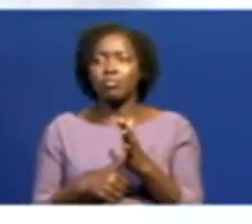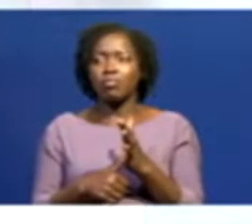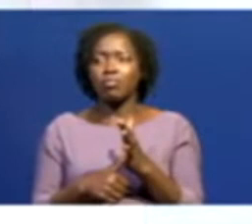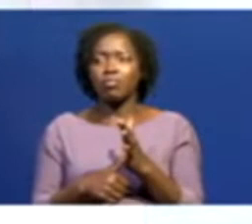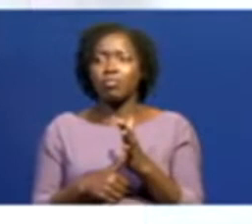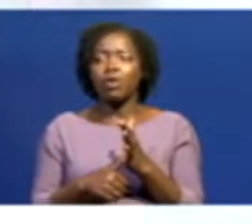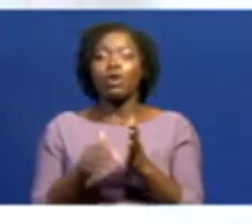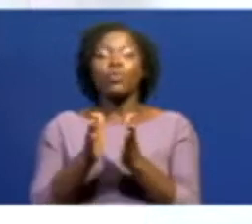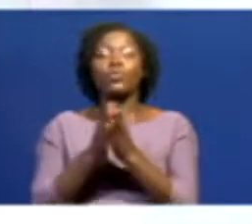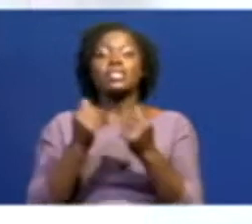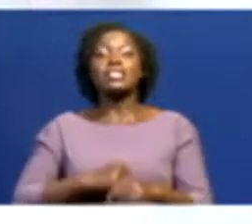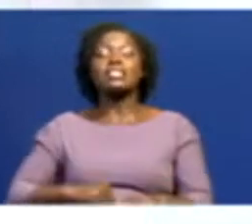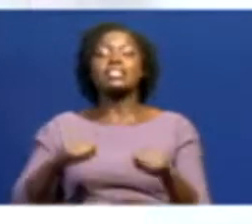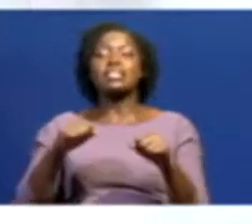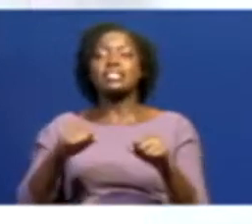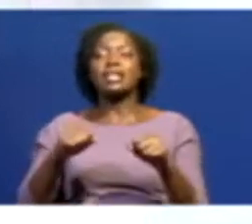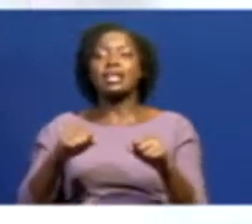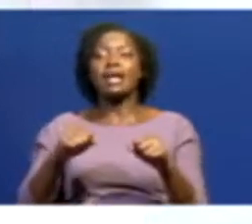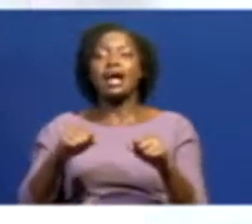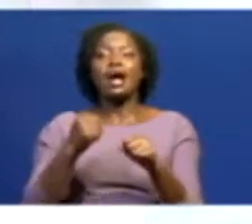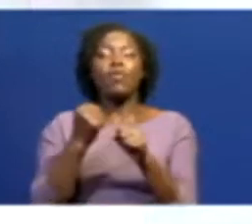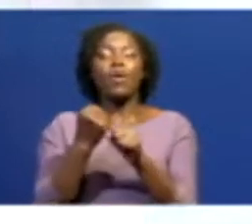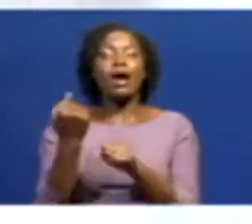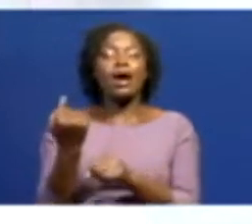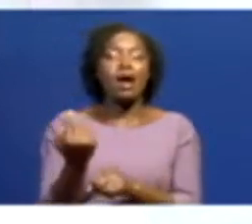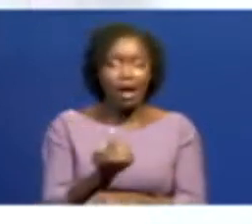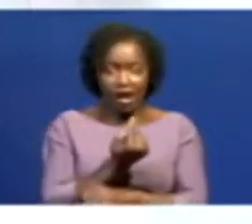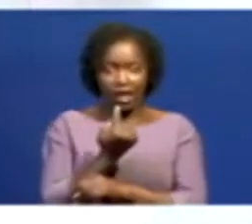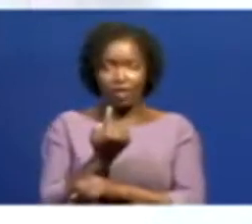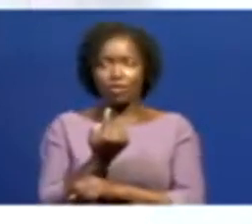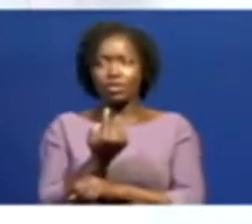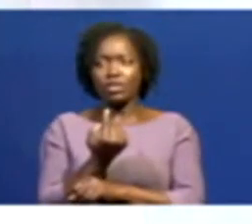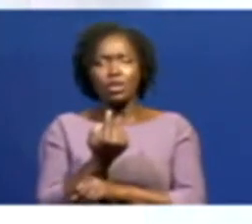or with a chair that does things unilaterally, do we